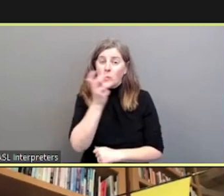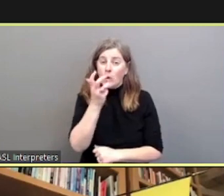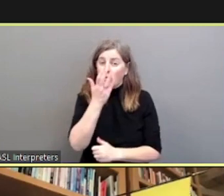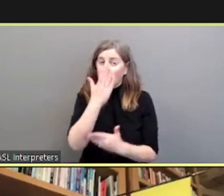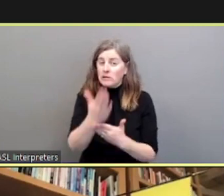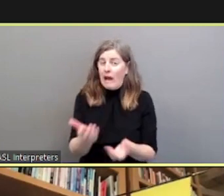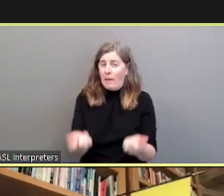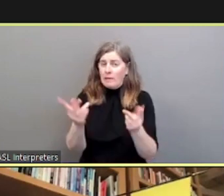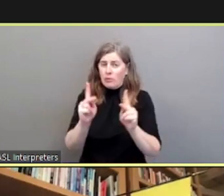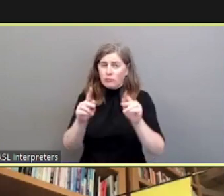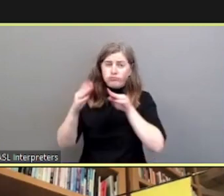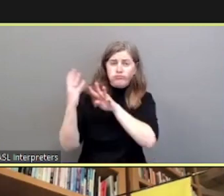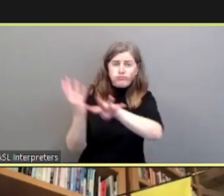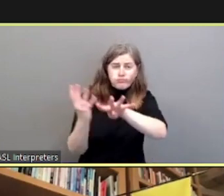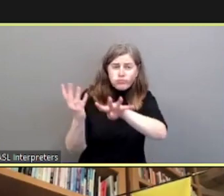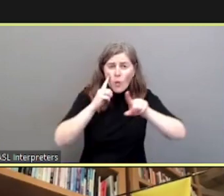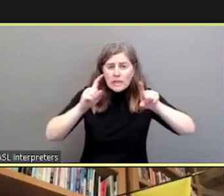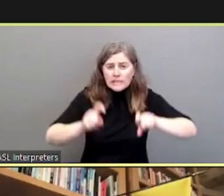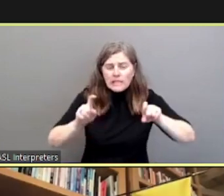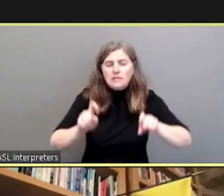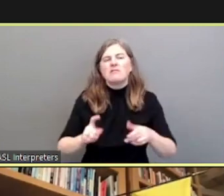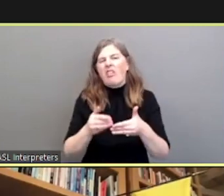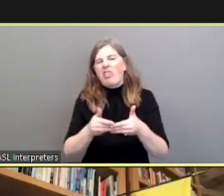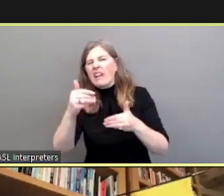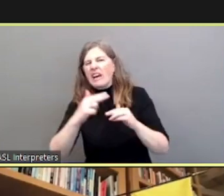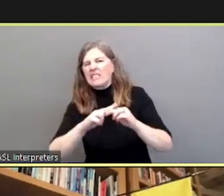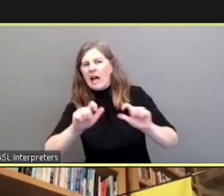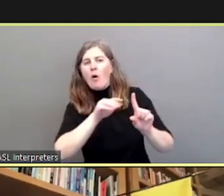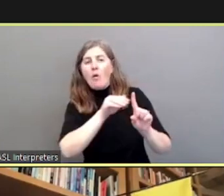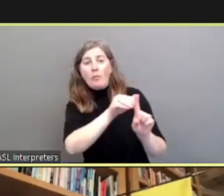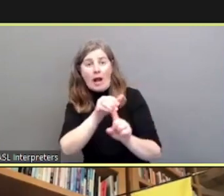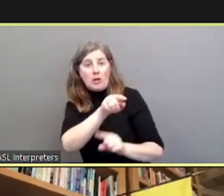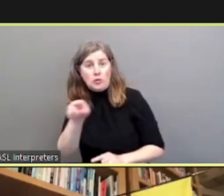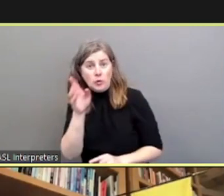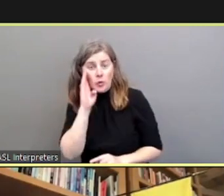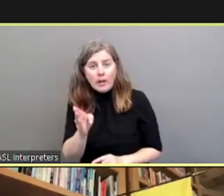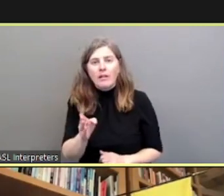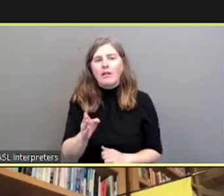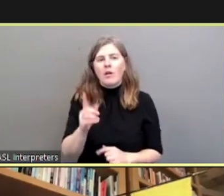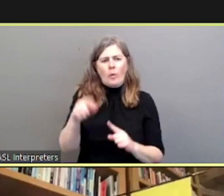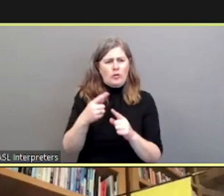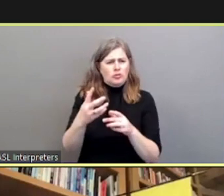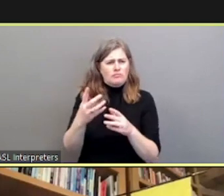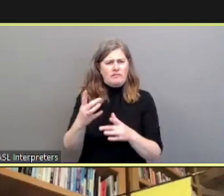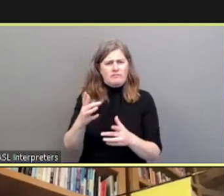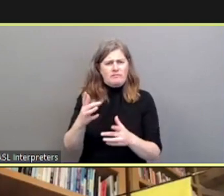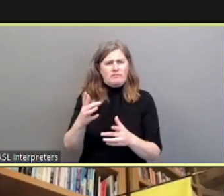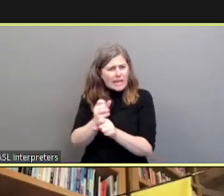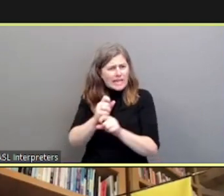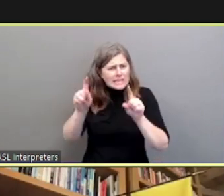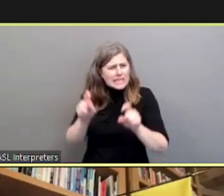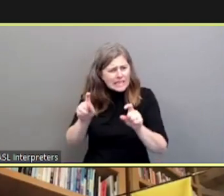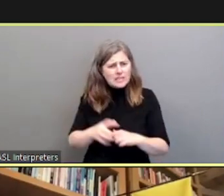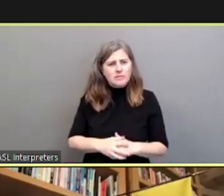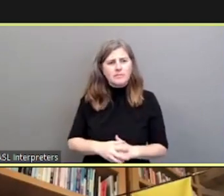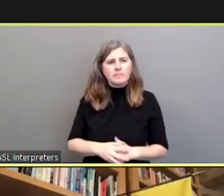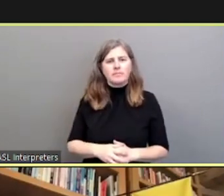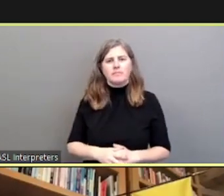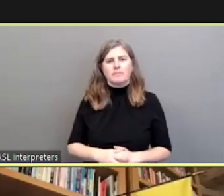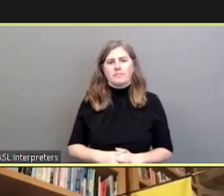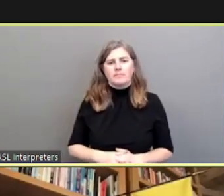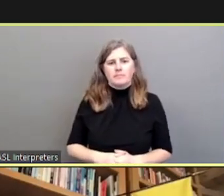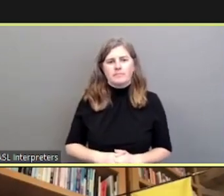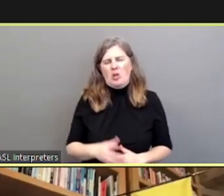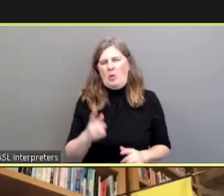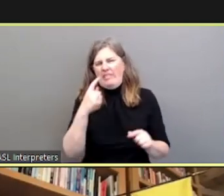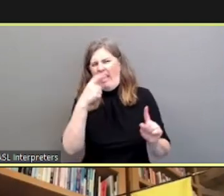well. Again, I think on the next slide, I'll just remind everybody when you should get tested for COVID. No, it's going to be the slide after that.